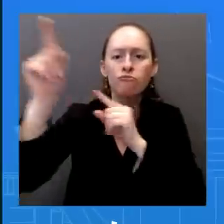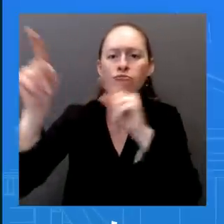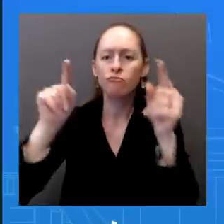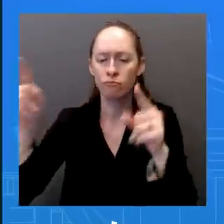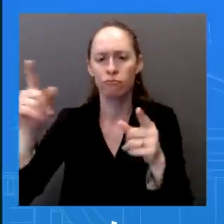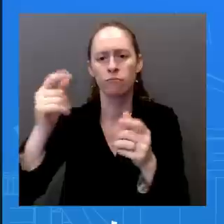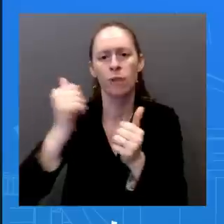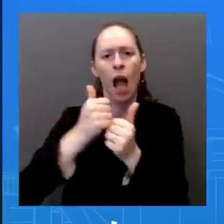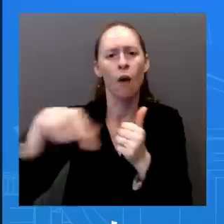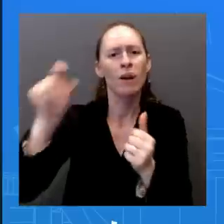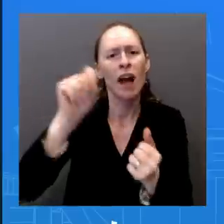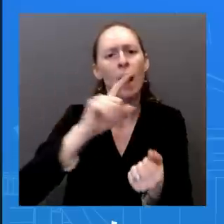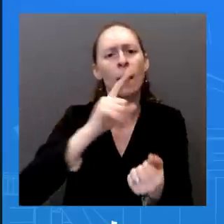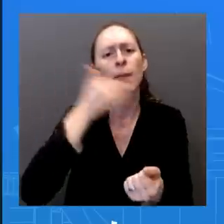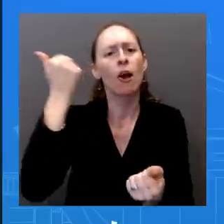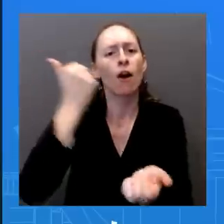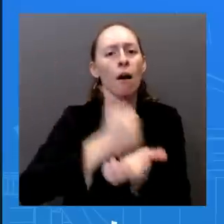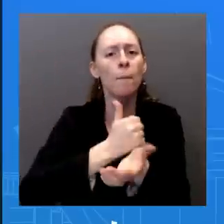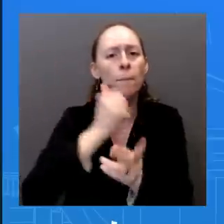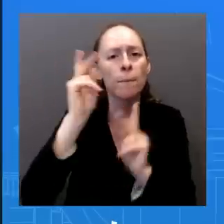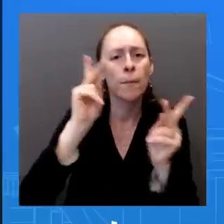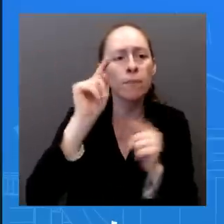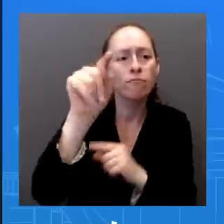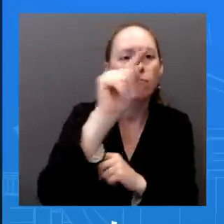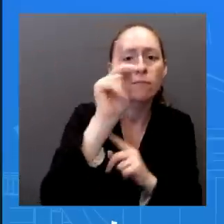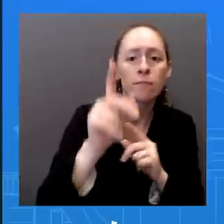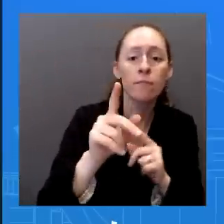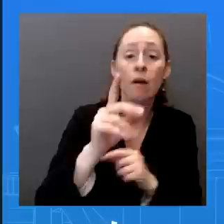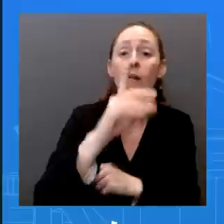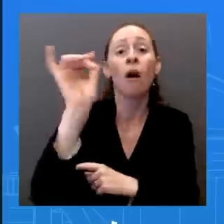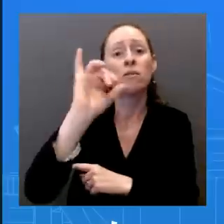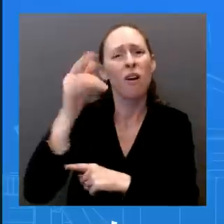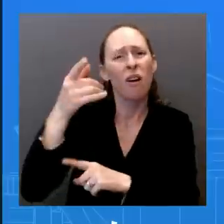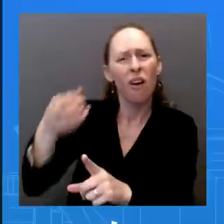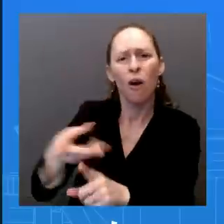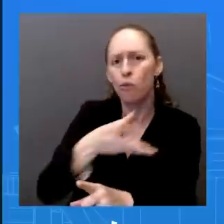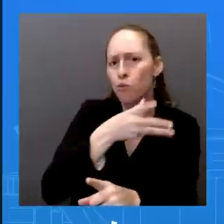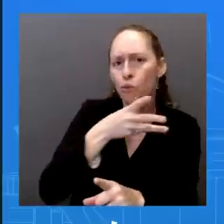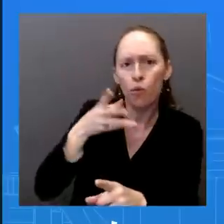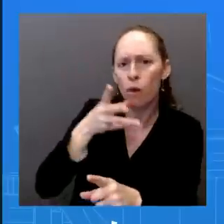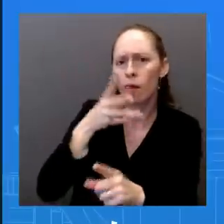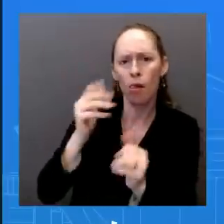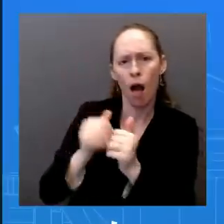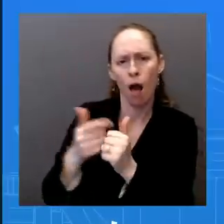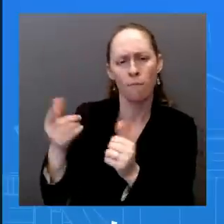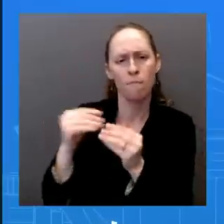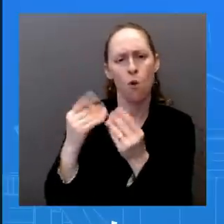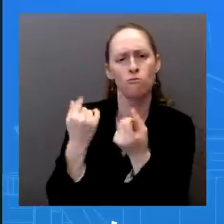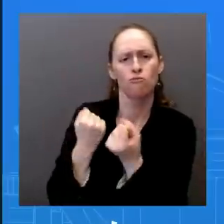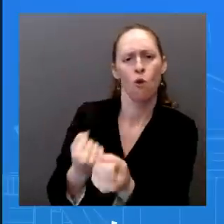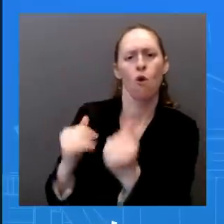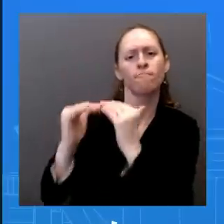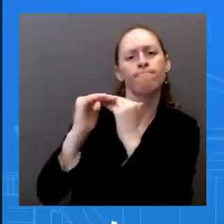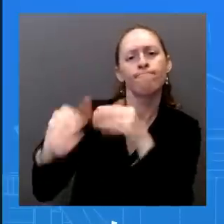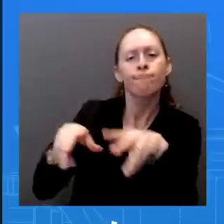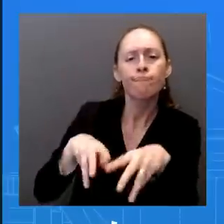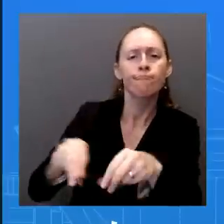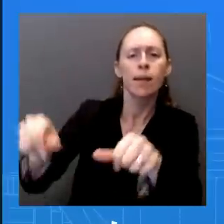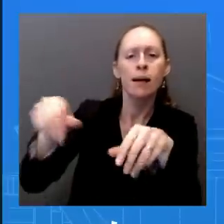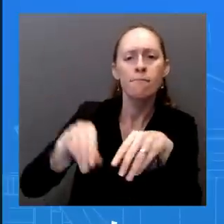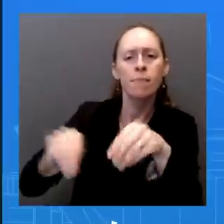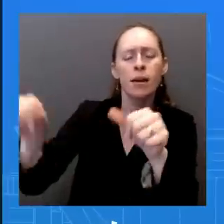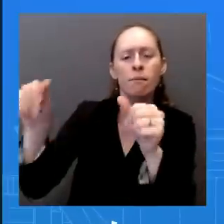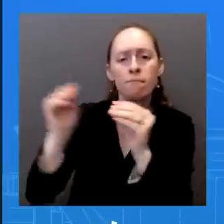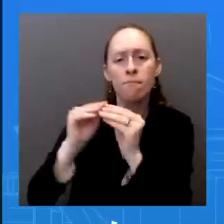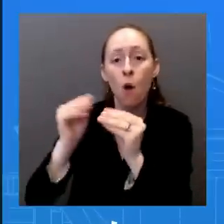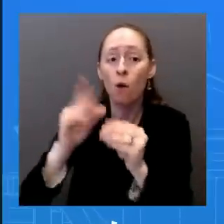systems and resilience in the developing world, in Africa and Latin America and in other places. In addition to that, the president will be pressing